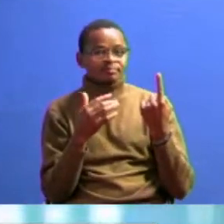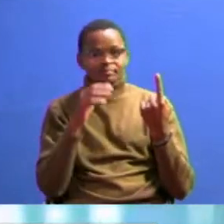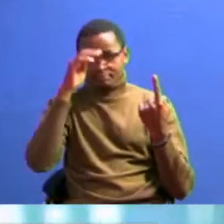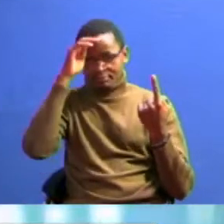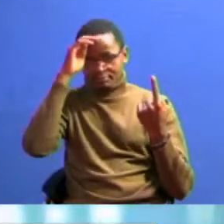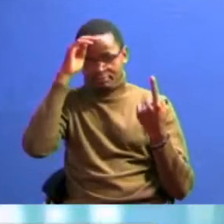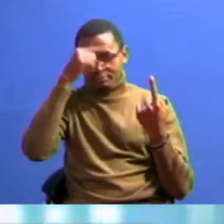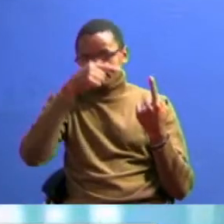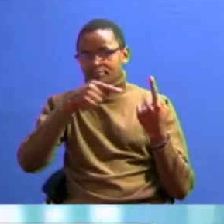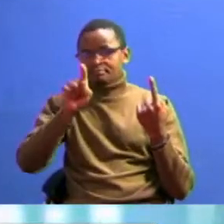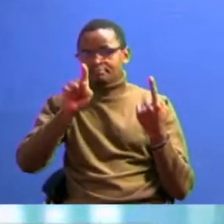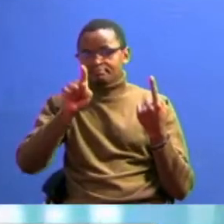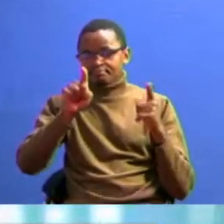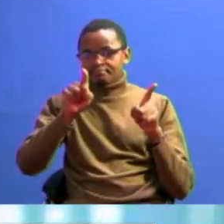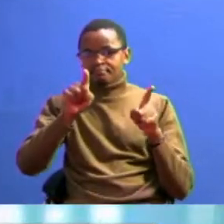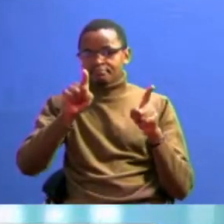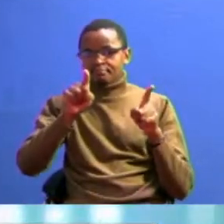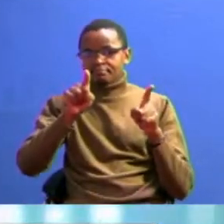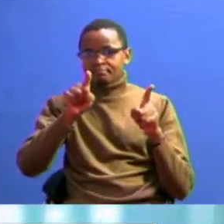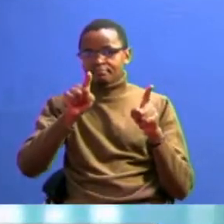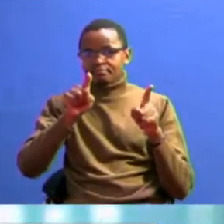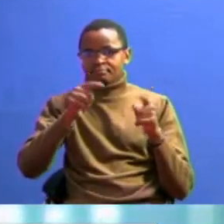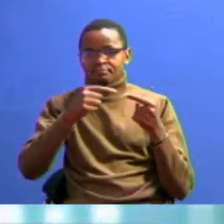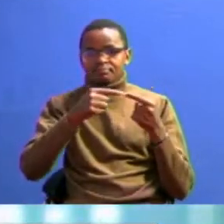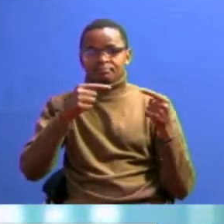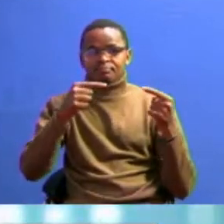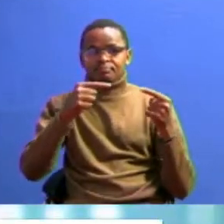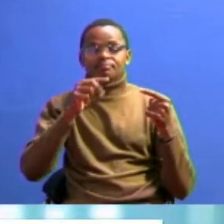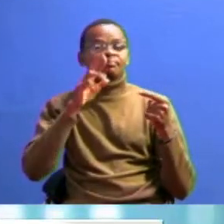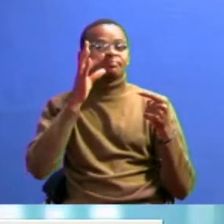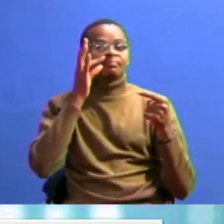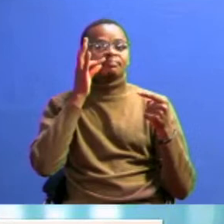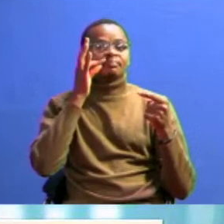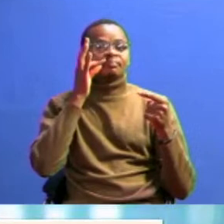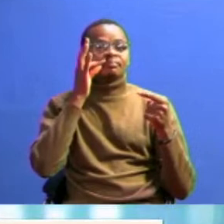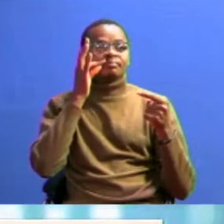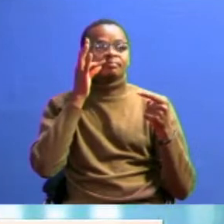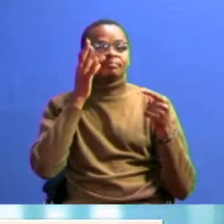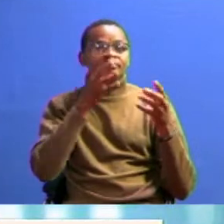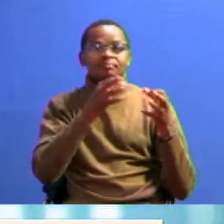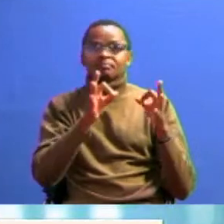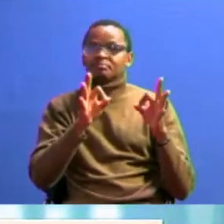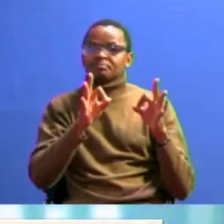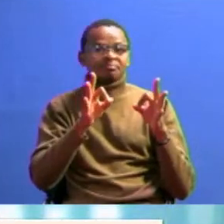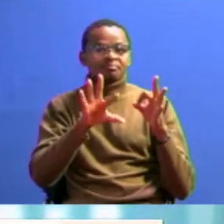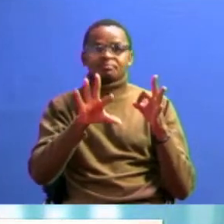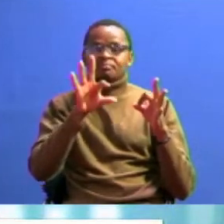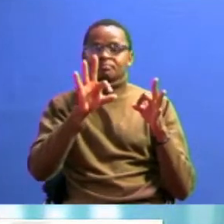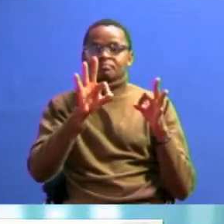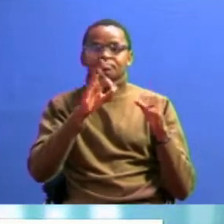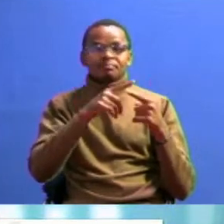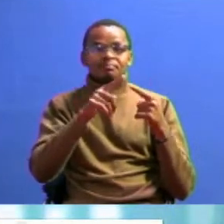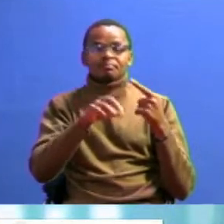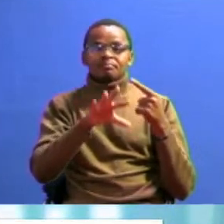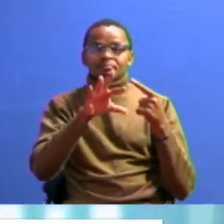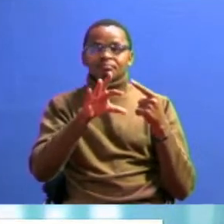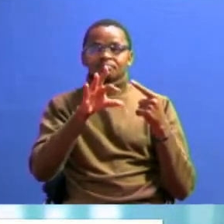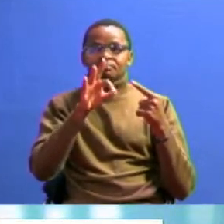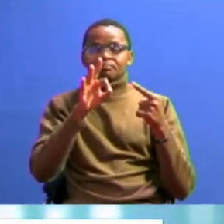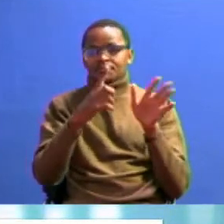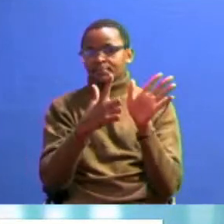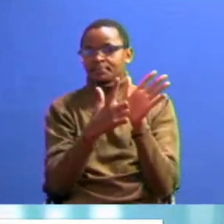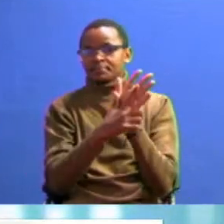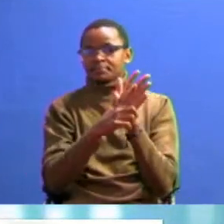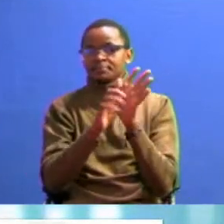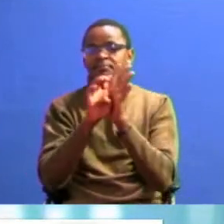drug, unlike cannabis and others. Now, a legal drug means that you're free to take it, provided you take it within the law. So,